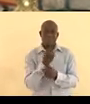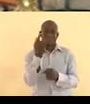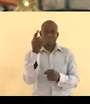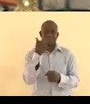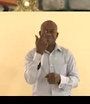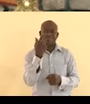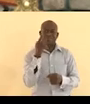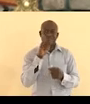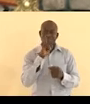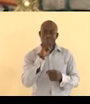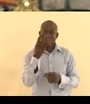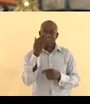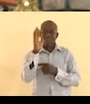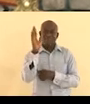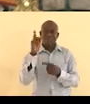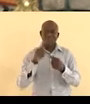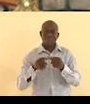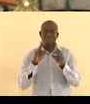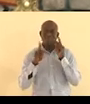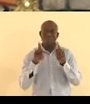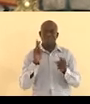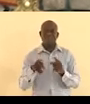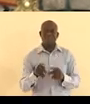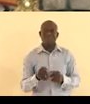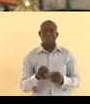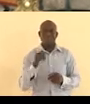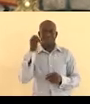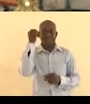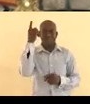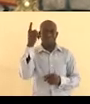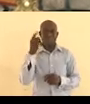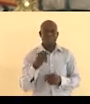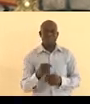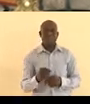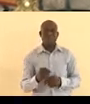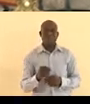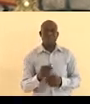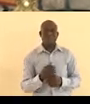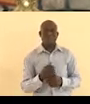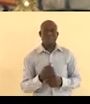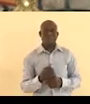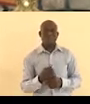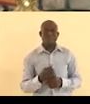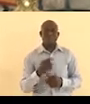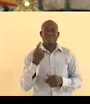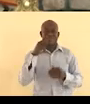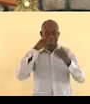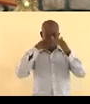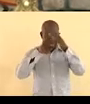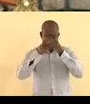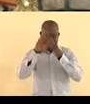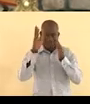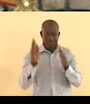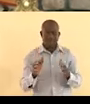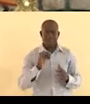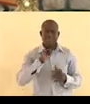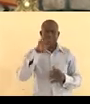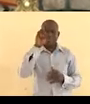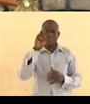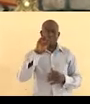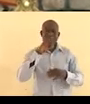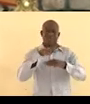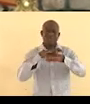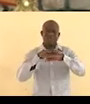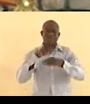of God to the people. That's a prophet. Do you understand? Do I say it again? The prophet is one who